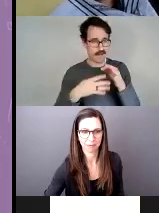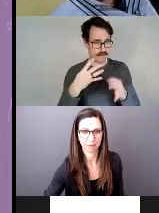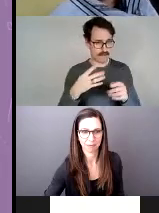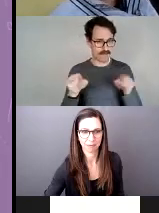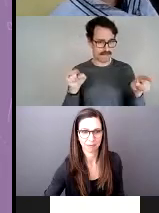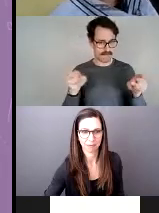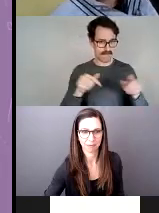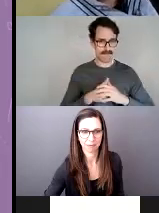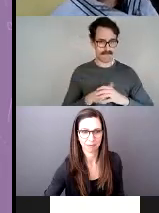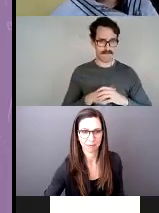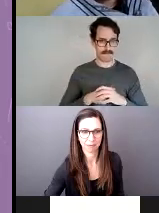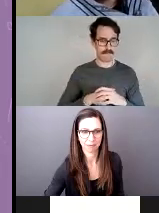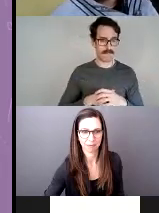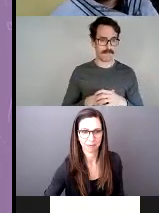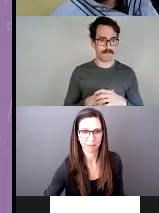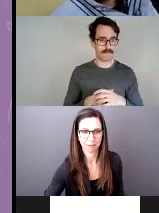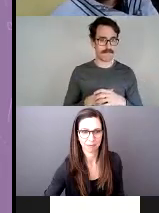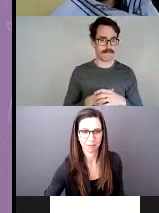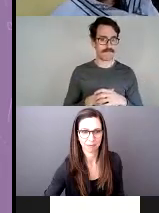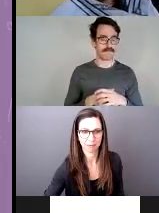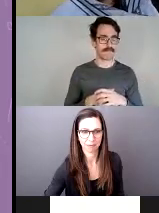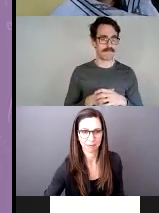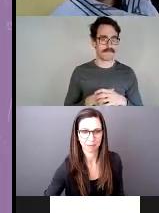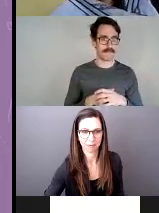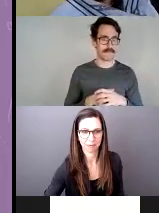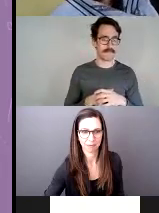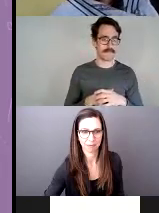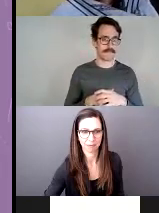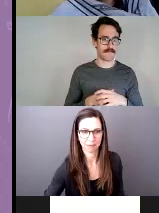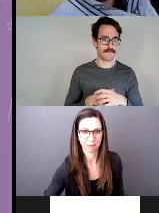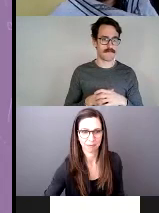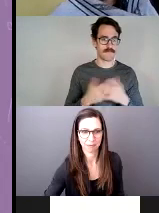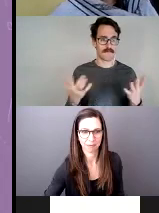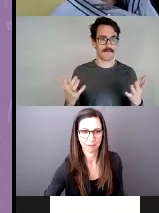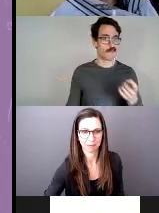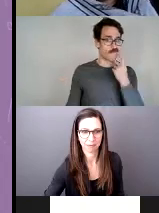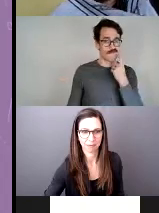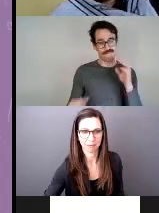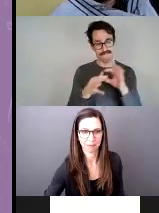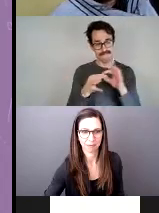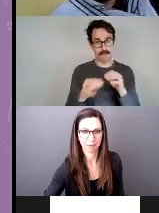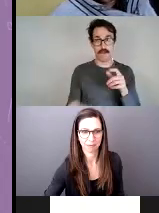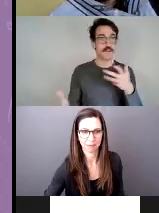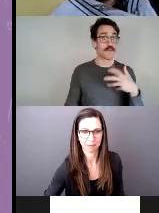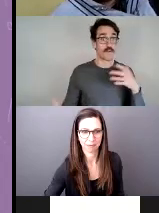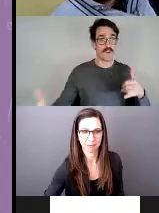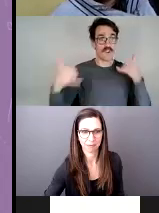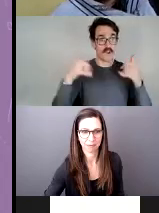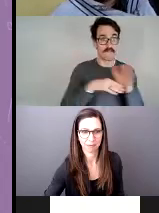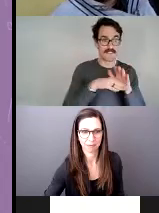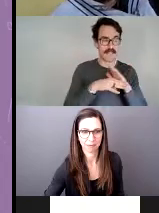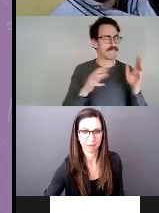to get to us online. Like I said, we don't want you to give up, and we don't want you to feel